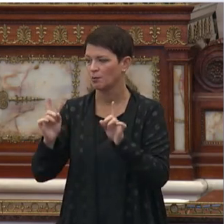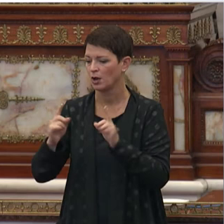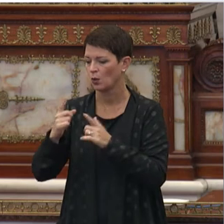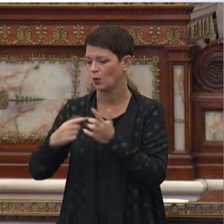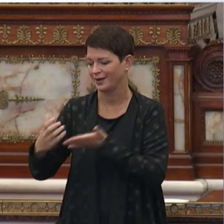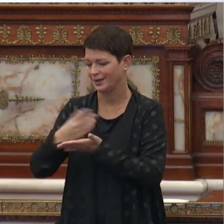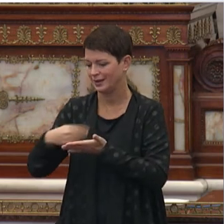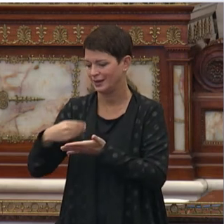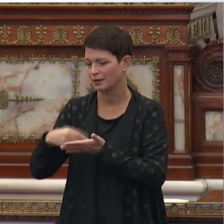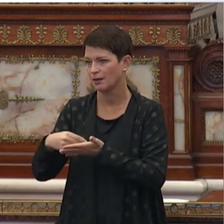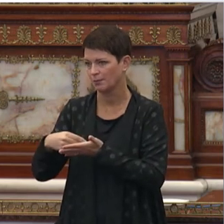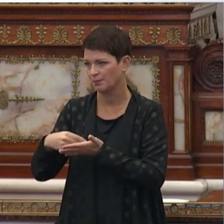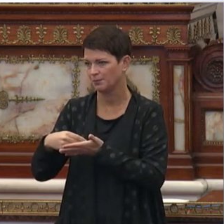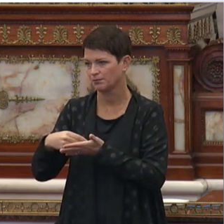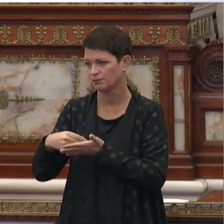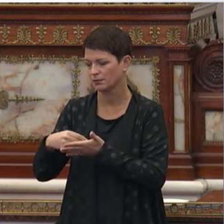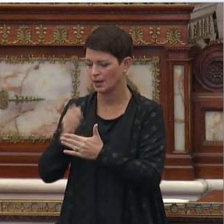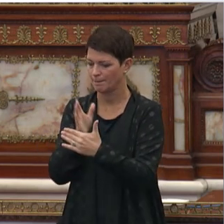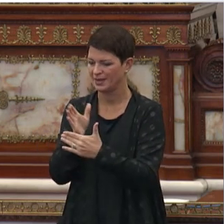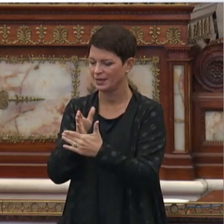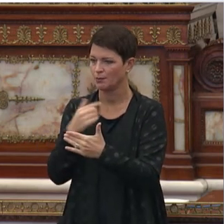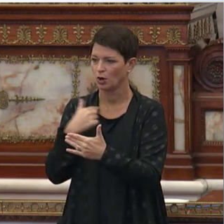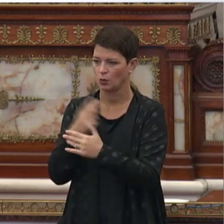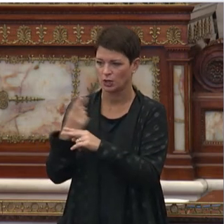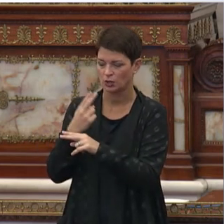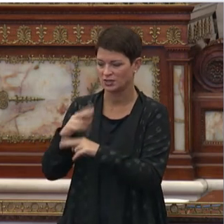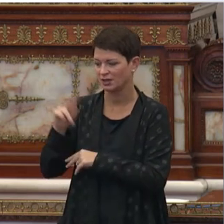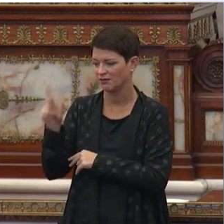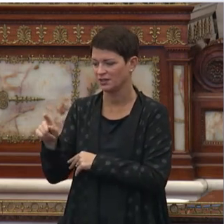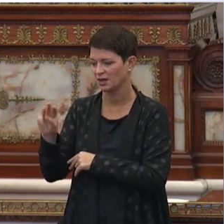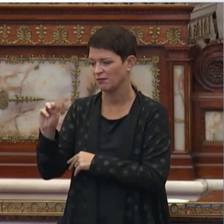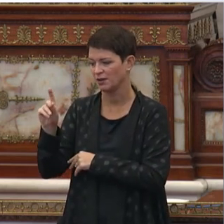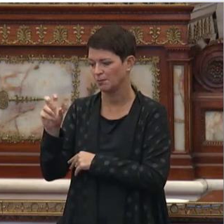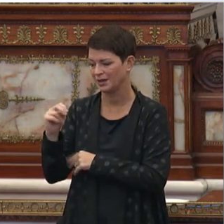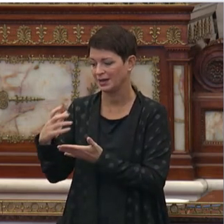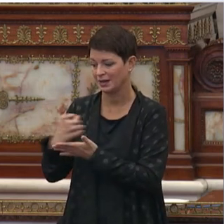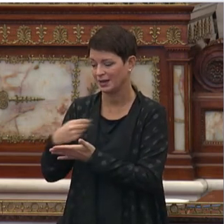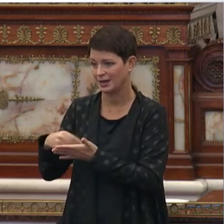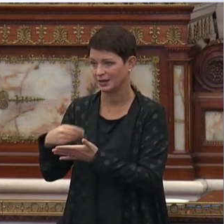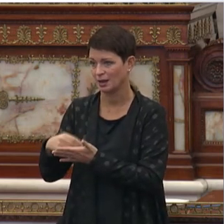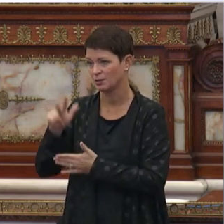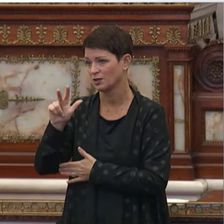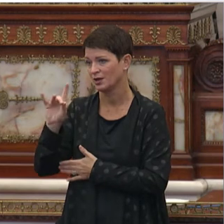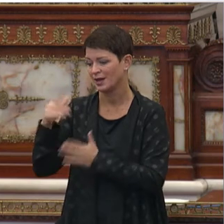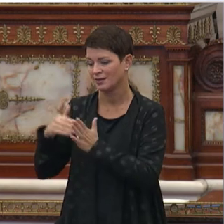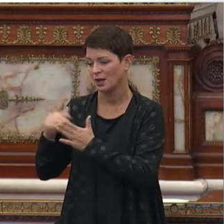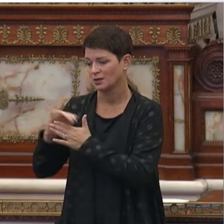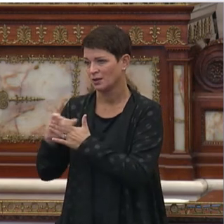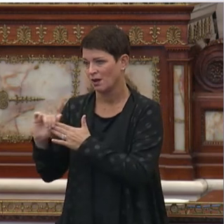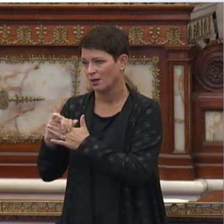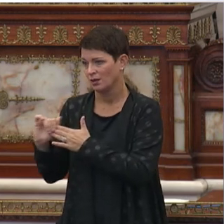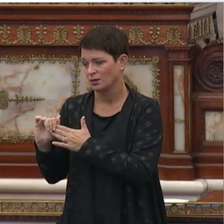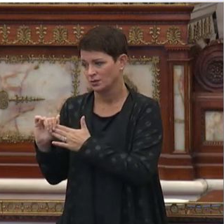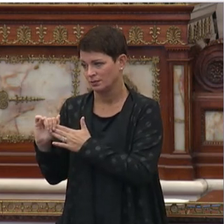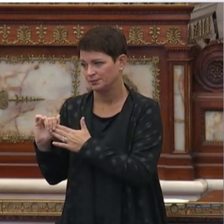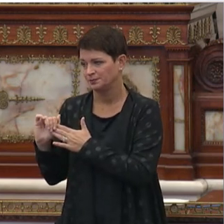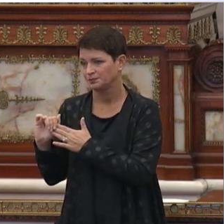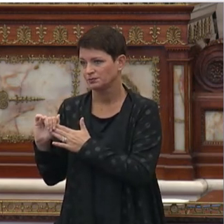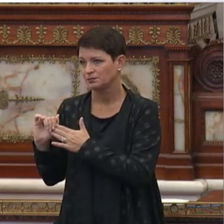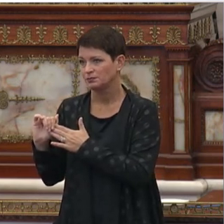income medians are we using? The Philadelphia median income is $38,000 with